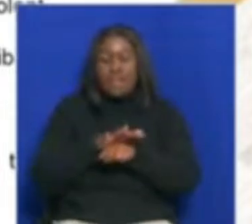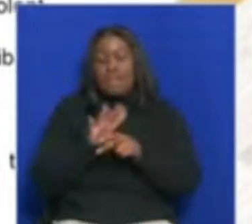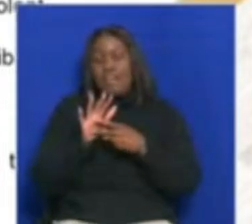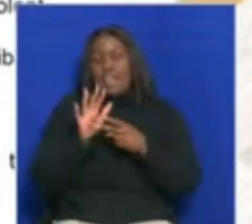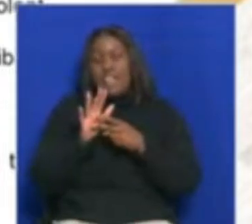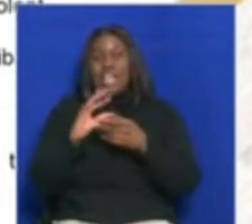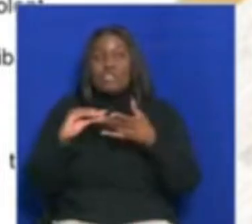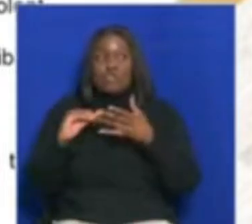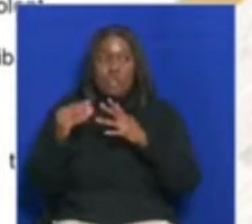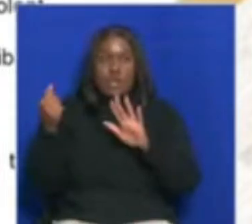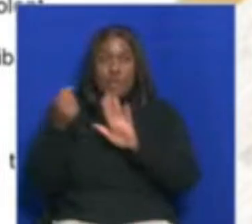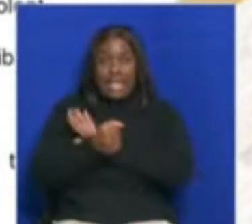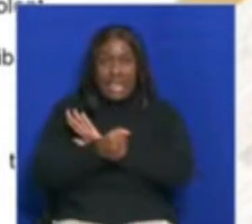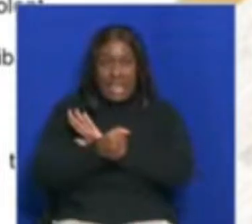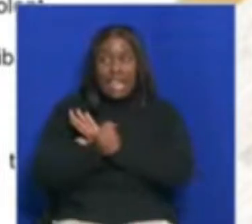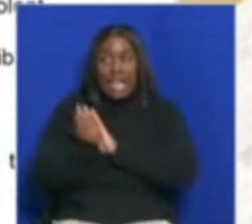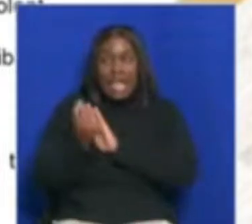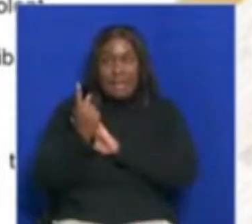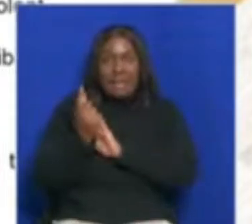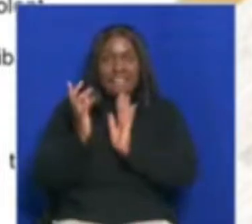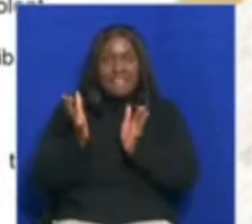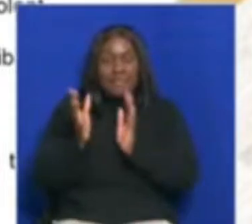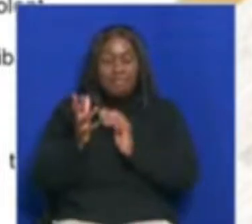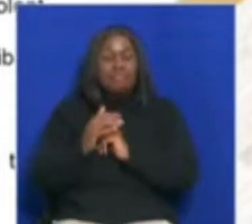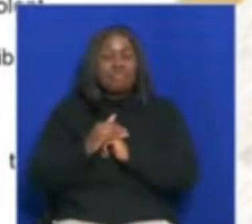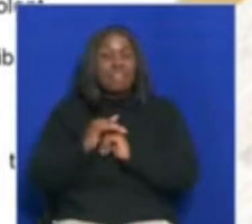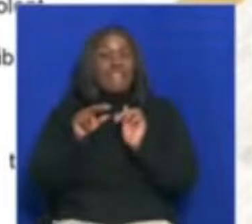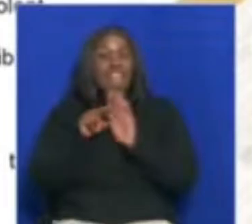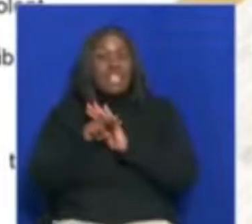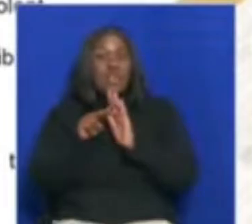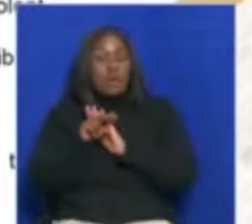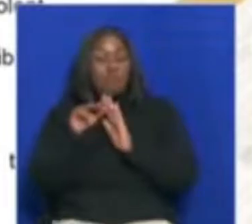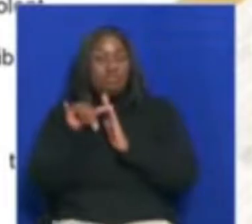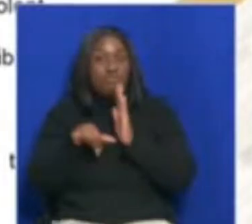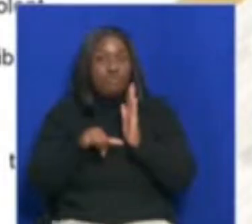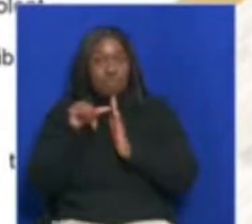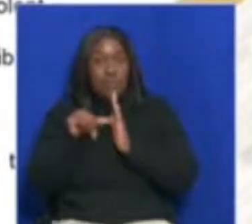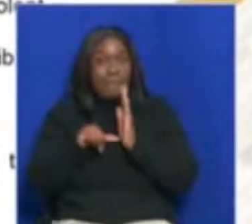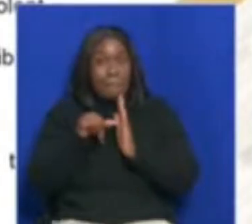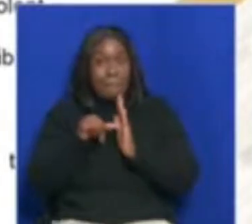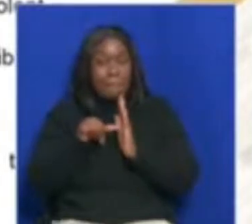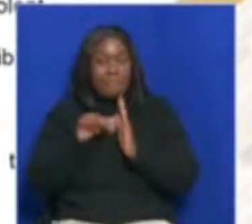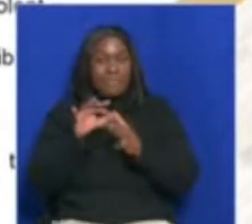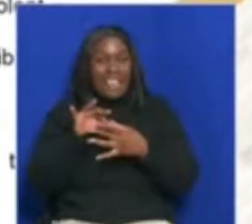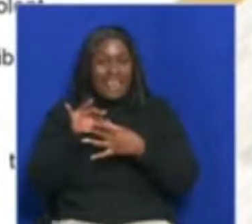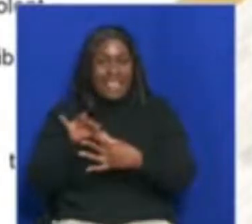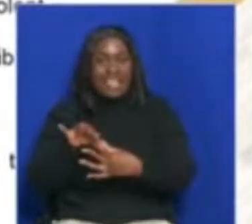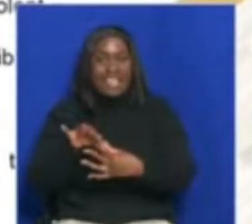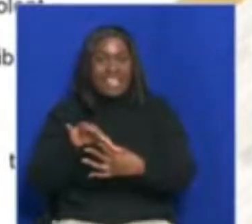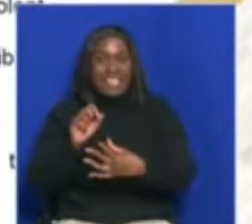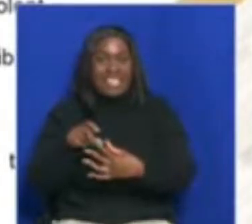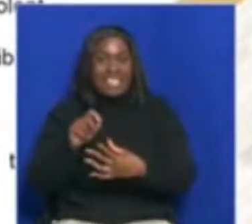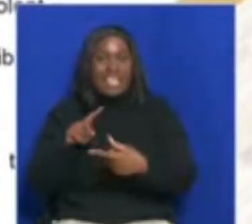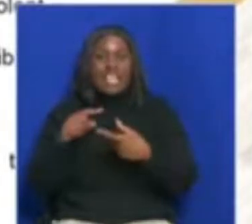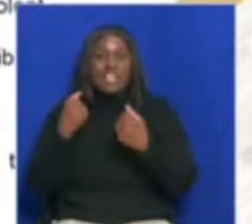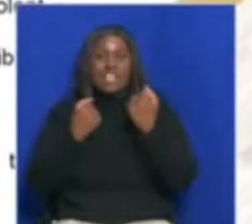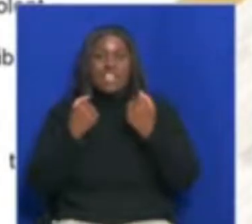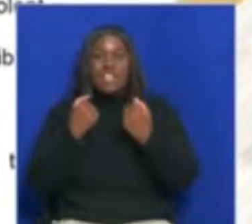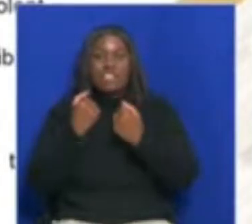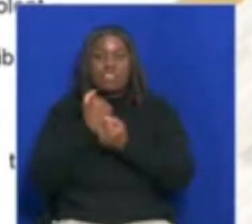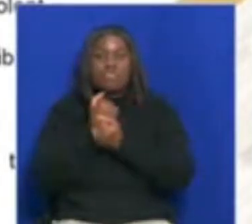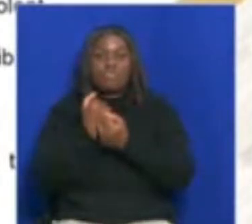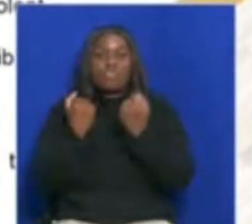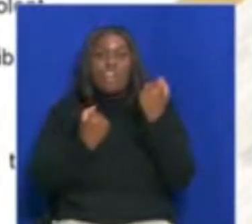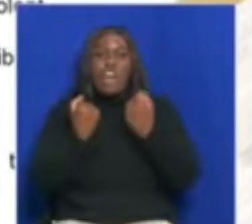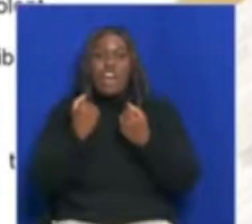There is a YouTube video pertaining to the tow truck and drug